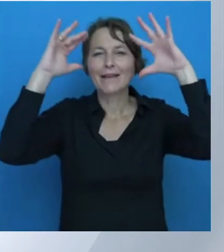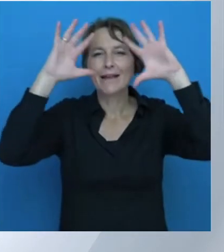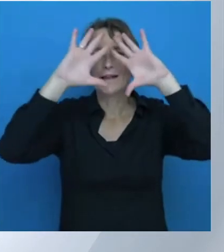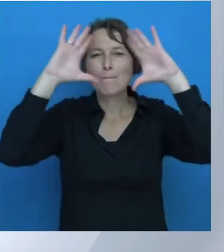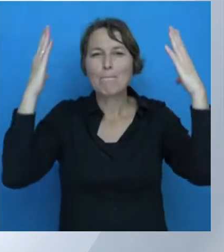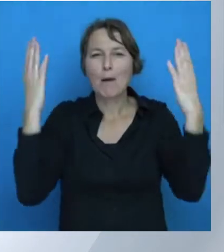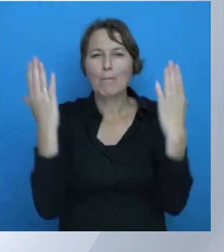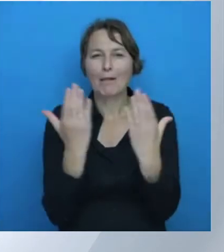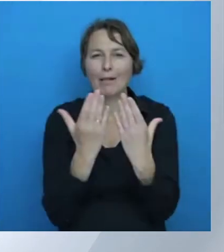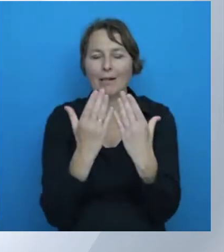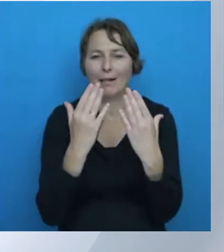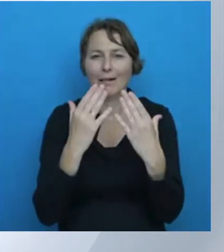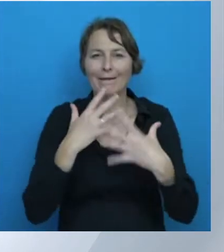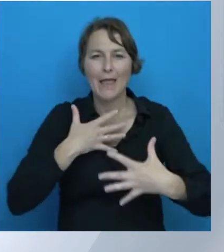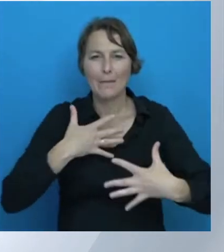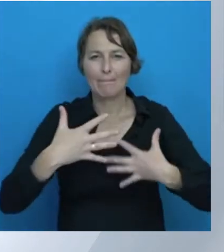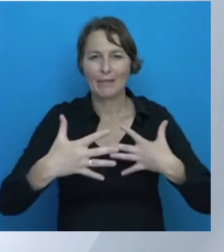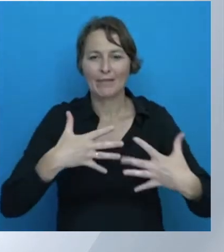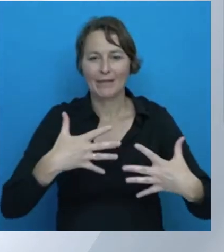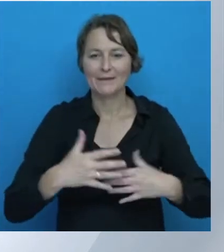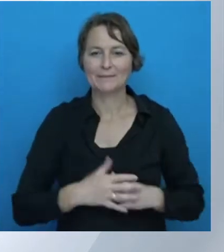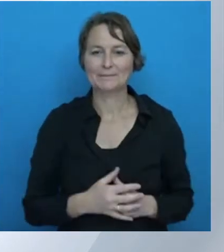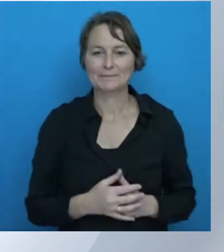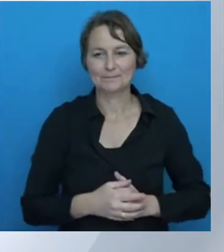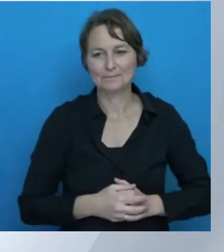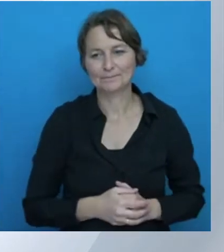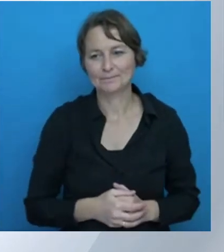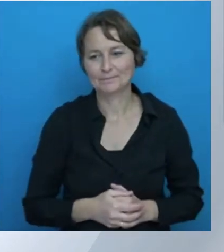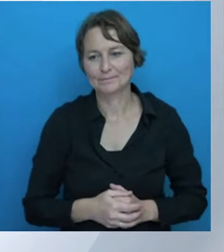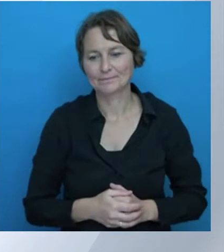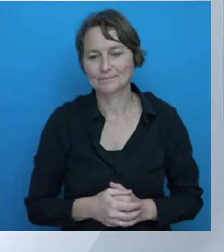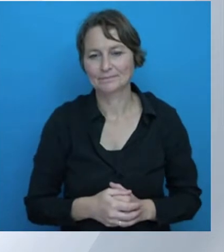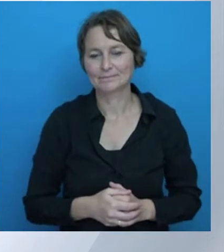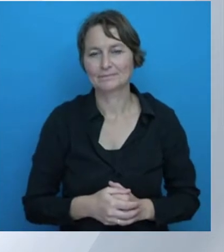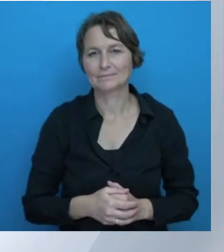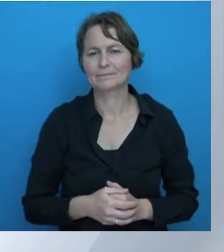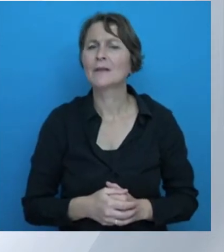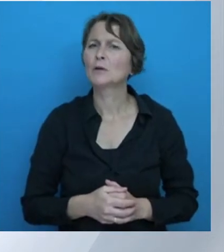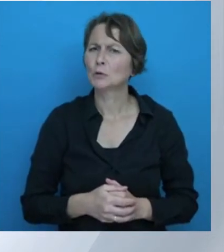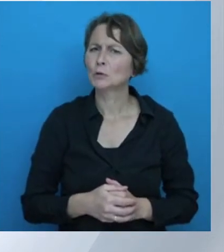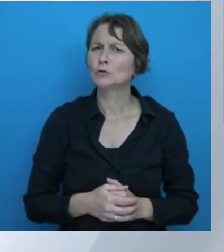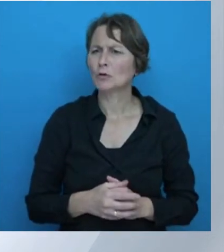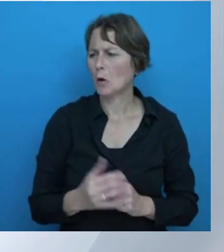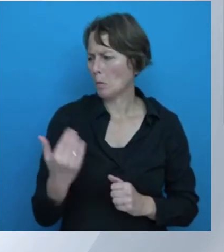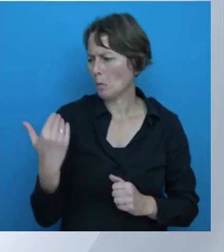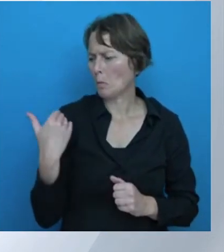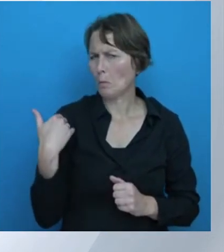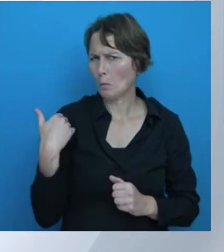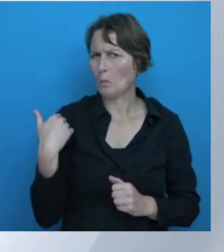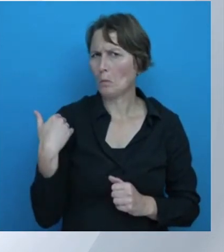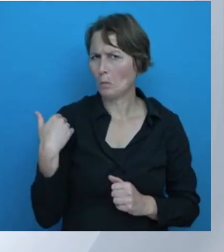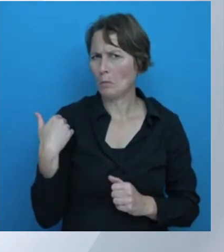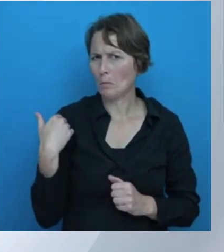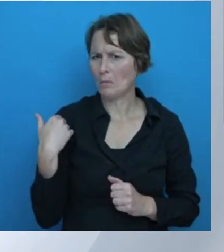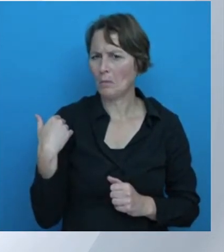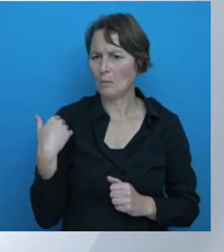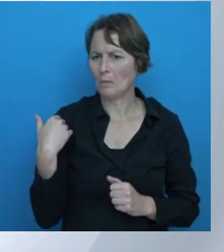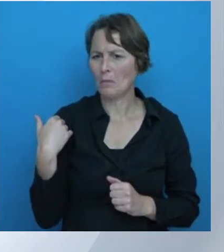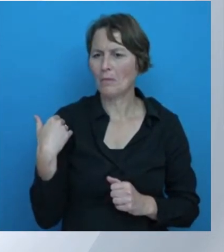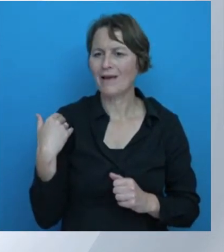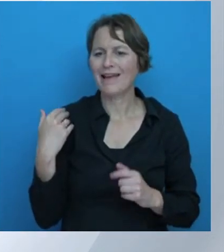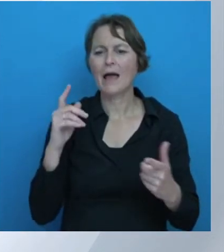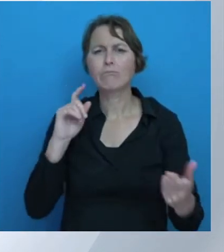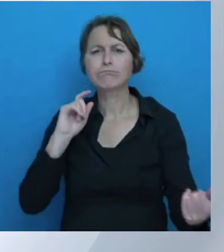And we have really been, have a revolution recently with shift left mindset, shift left for quality,